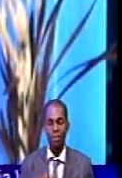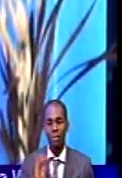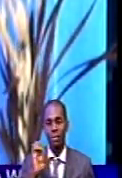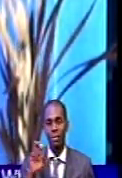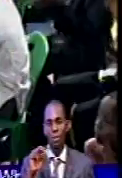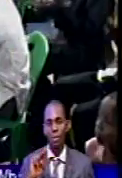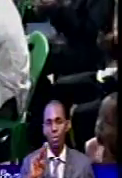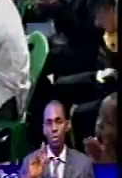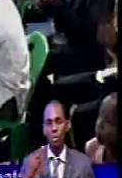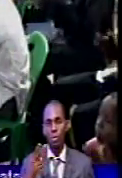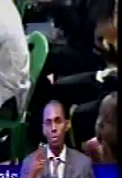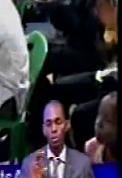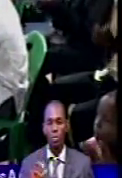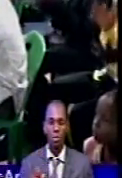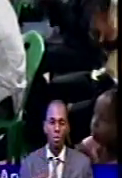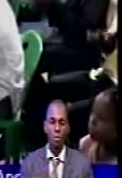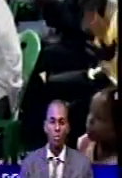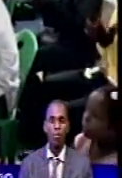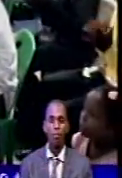Jesus.